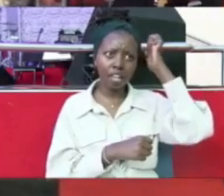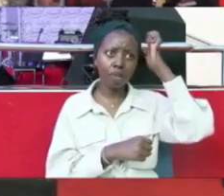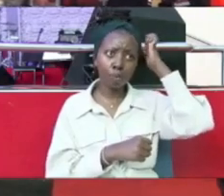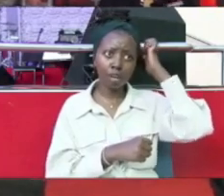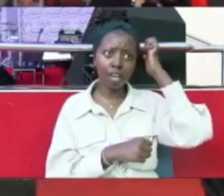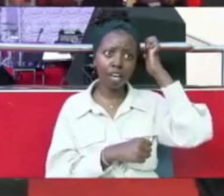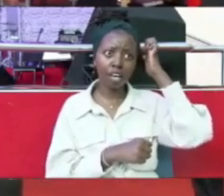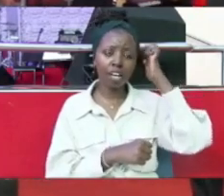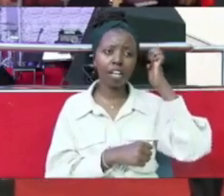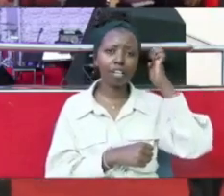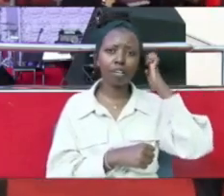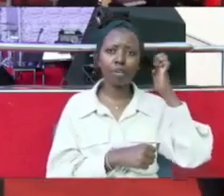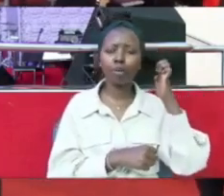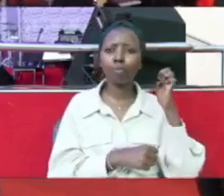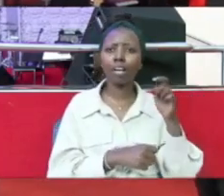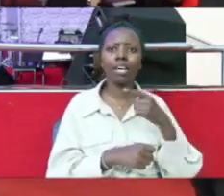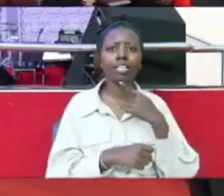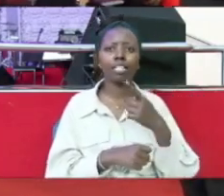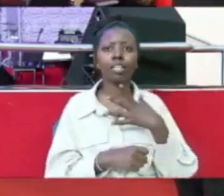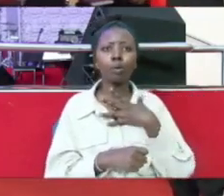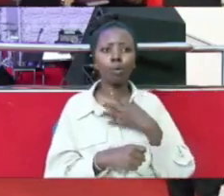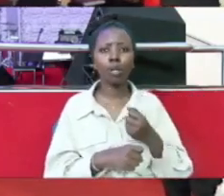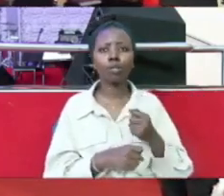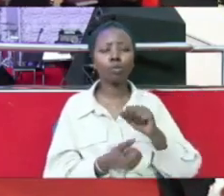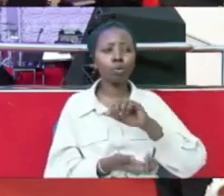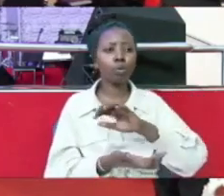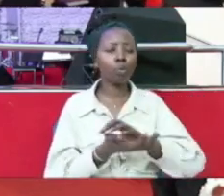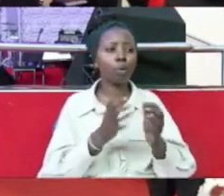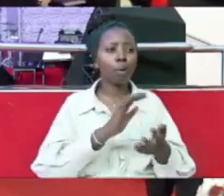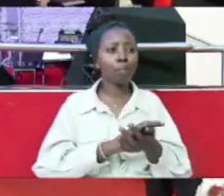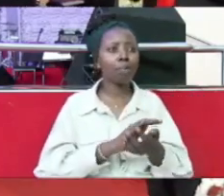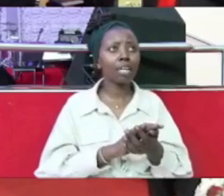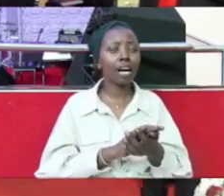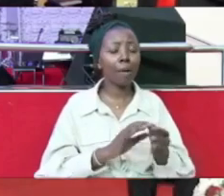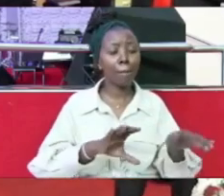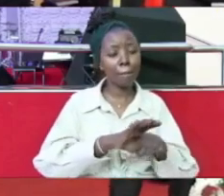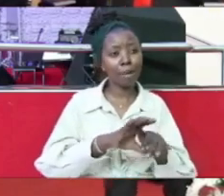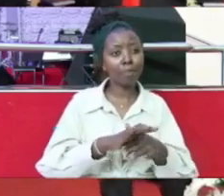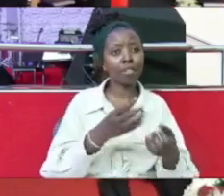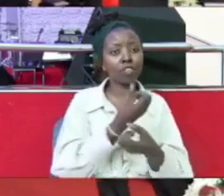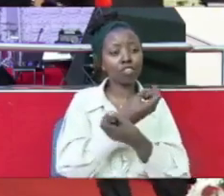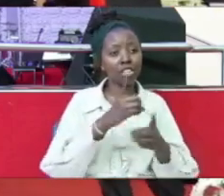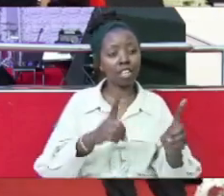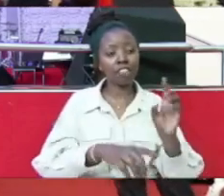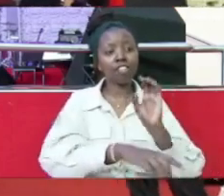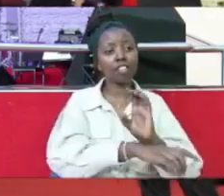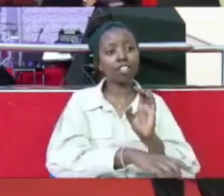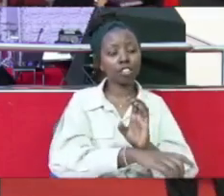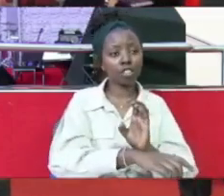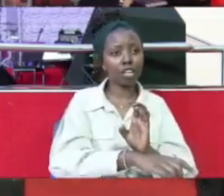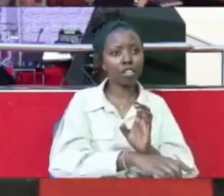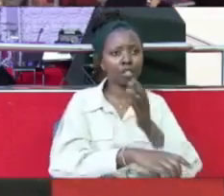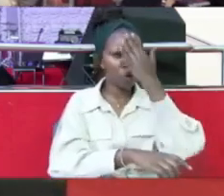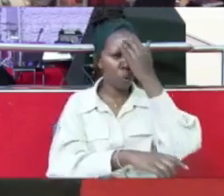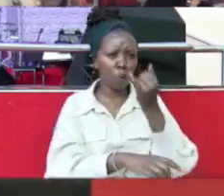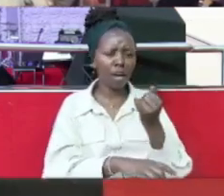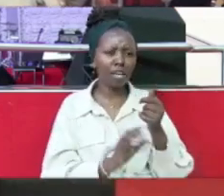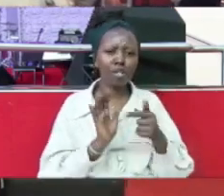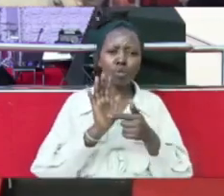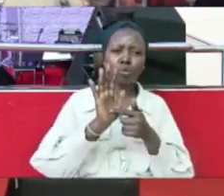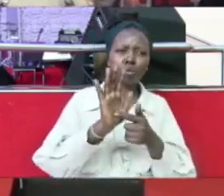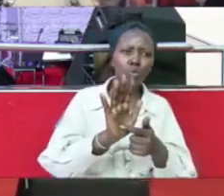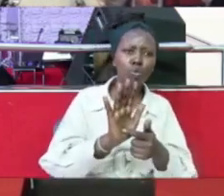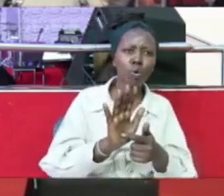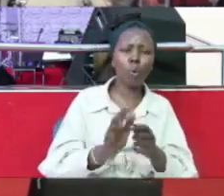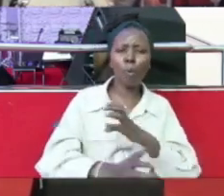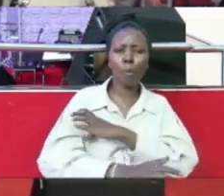Habeshi wakasema wakataka kuwa washirika hapa. And members of Cairo Cell. Na wakakuwa ni washirika wa ile shirika. Because they saw the power of connection.